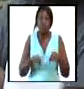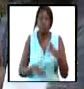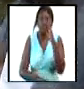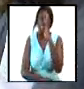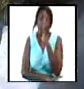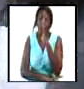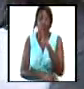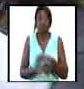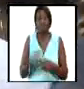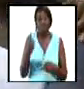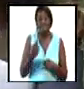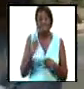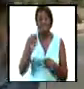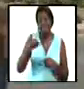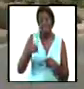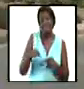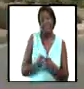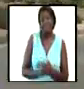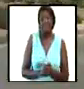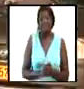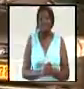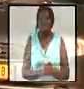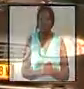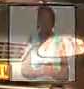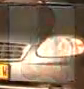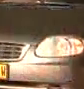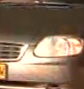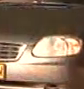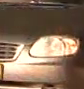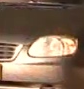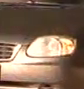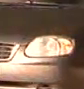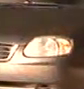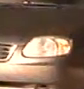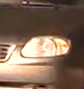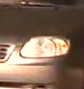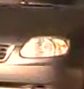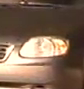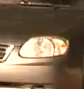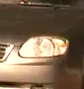afternoon? You know I will. Let's go.